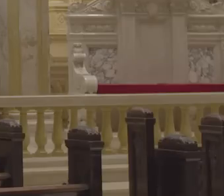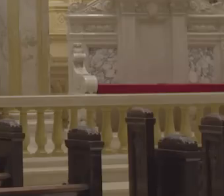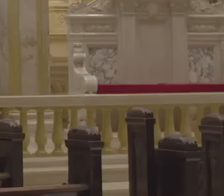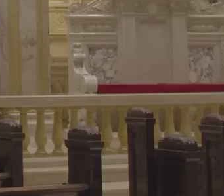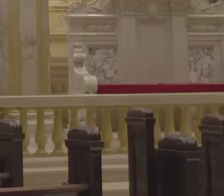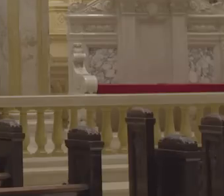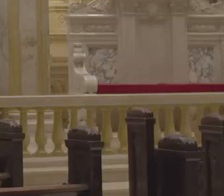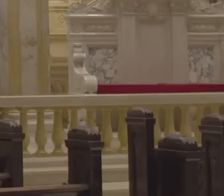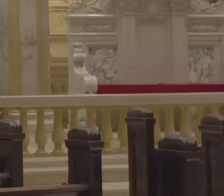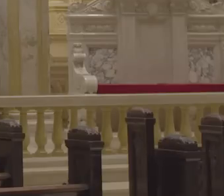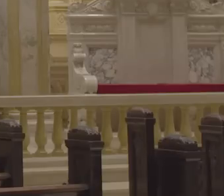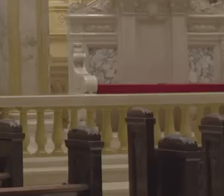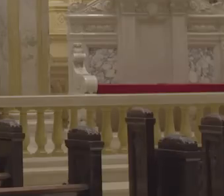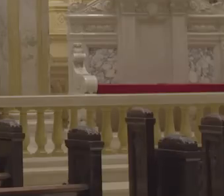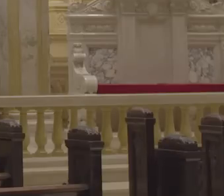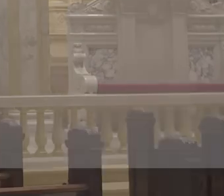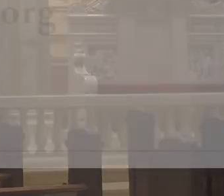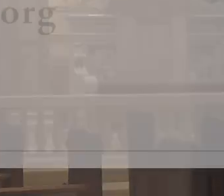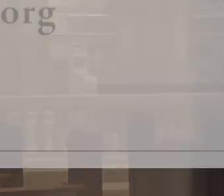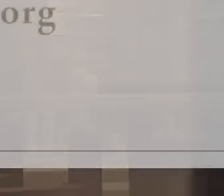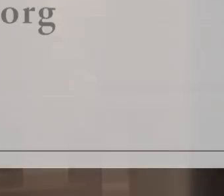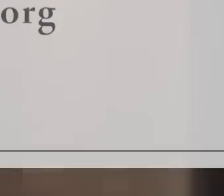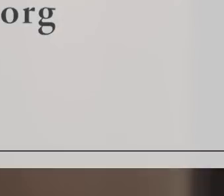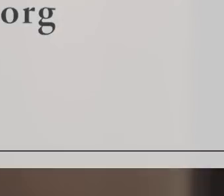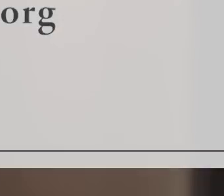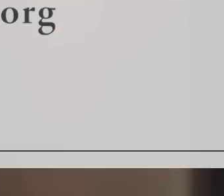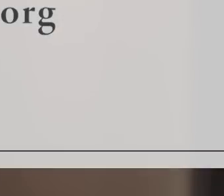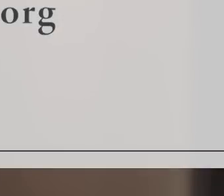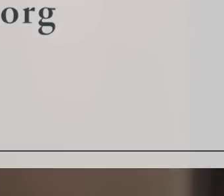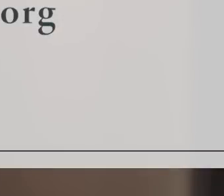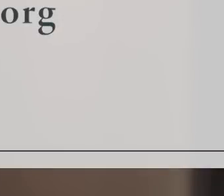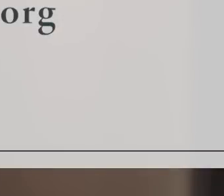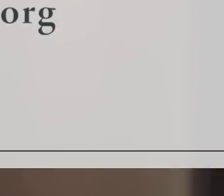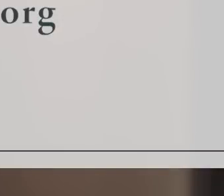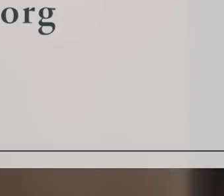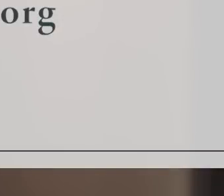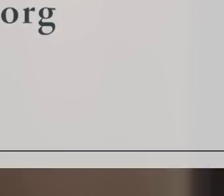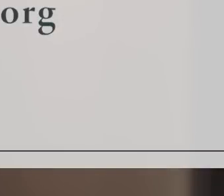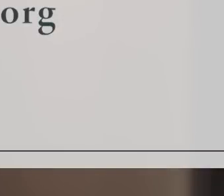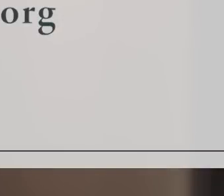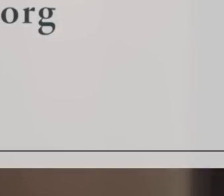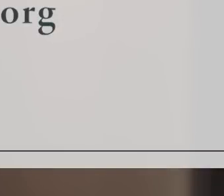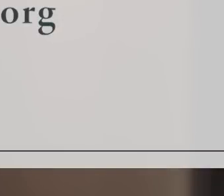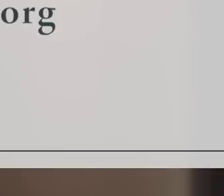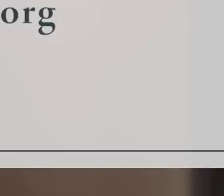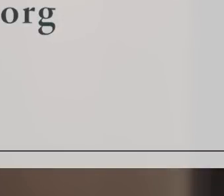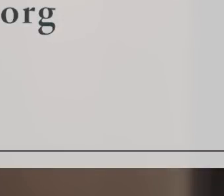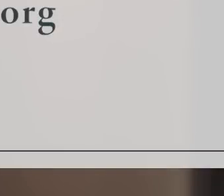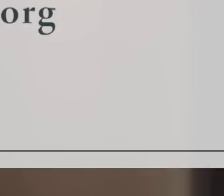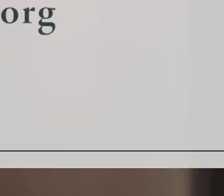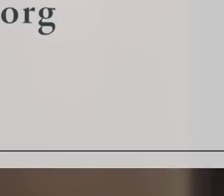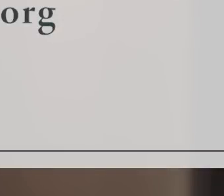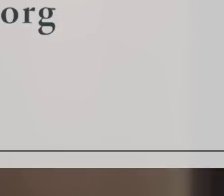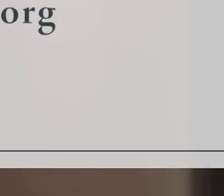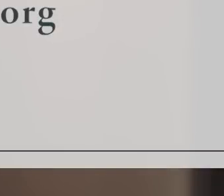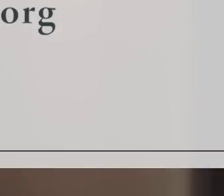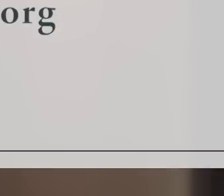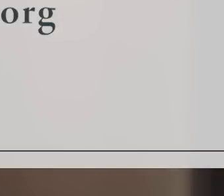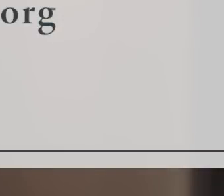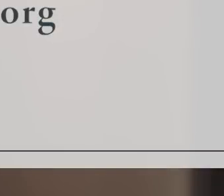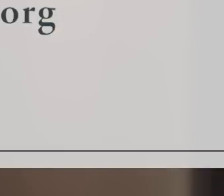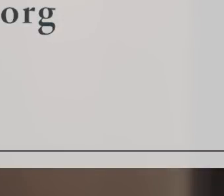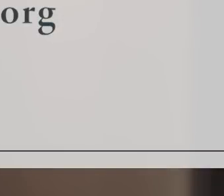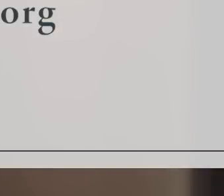And together now we pray the Apostles' Creed. believe in God, the Father Almighty, creator of heaven and earth,